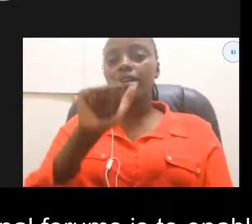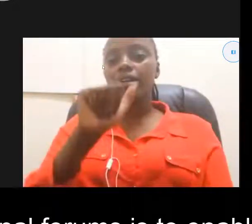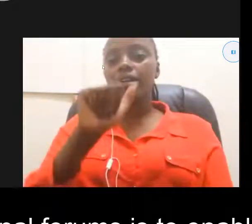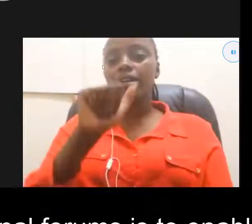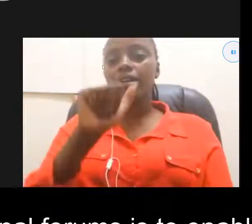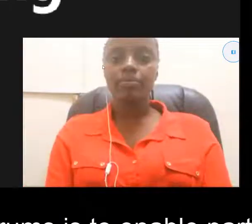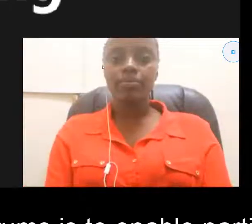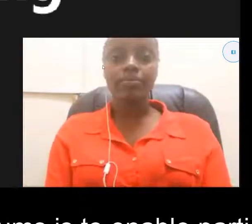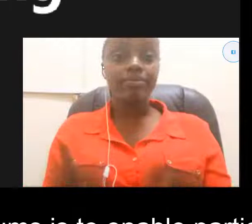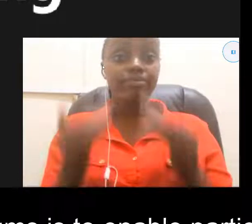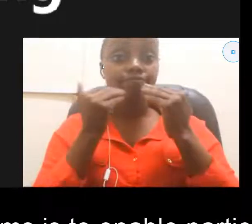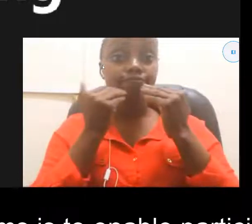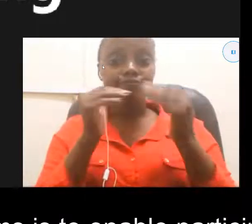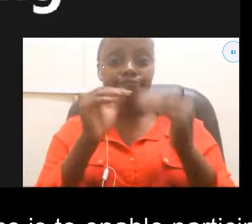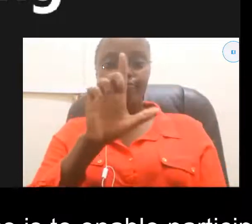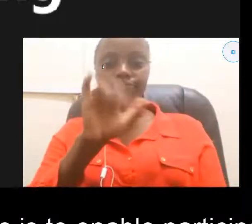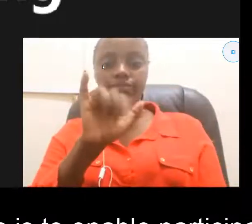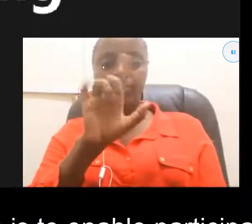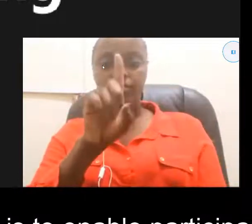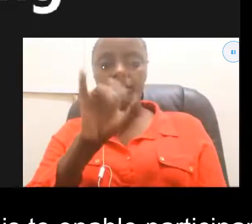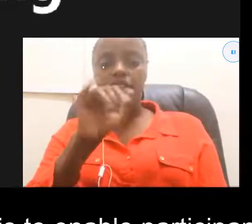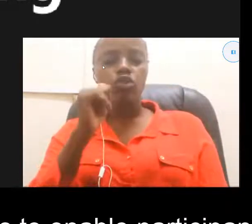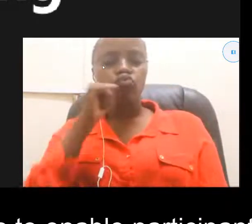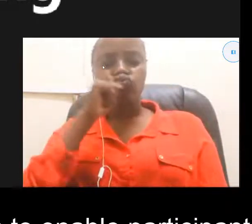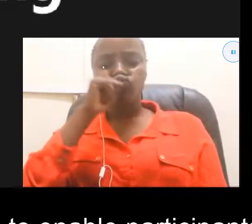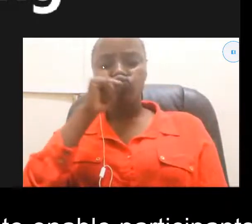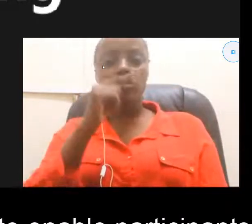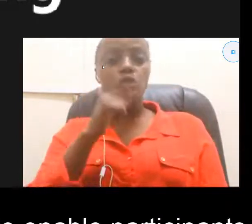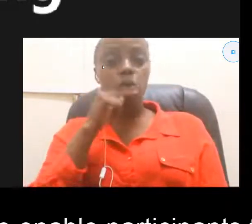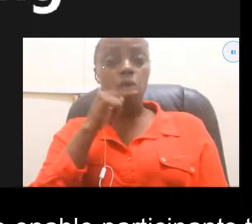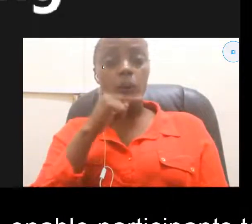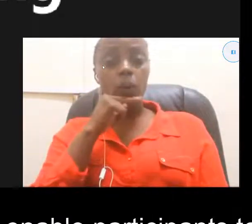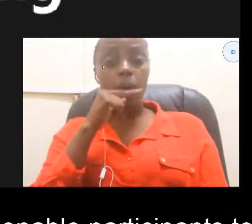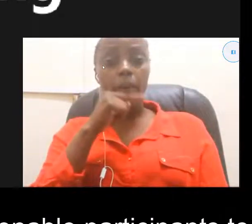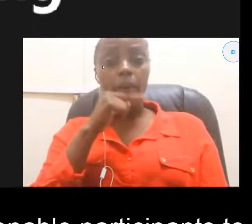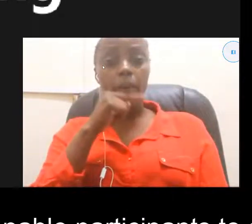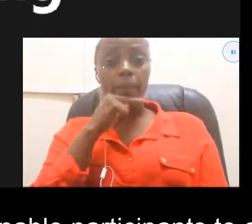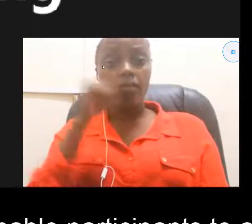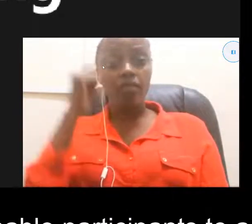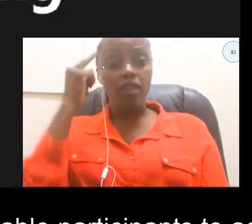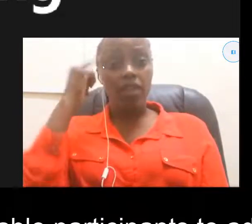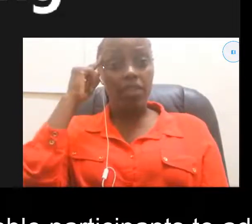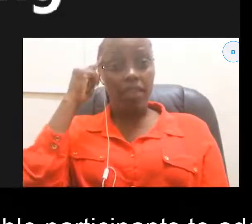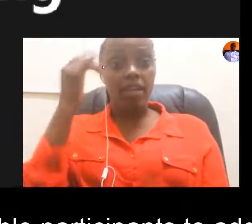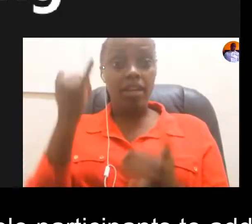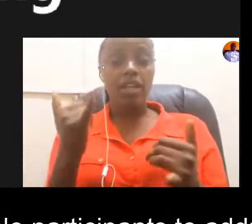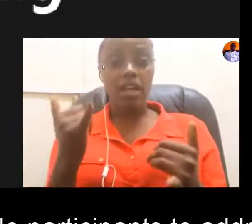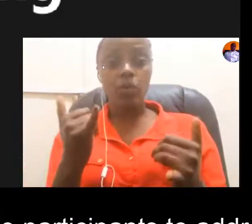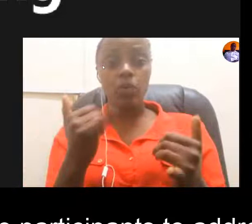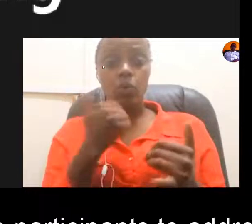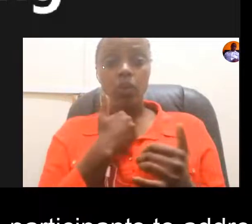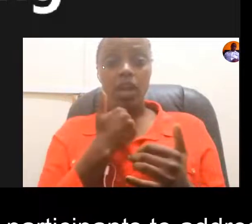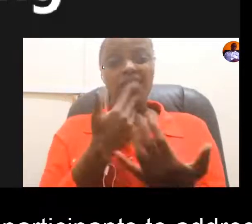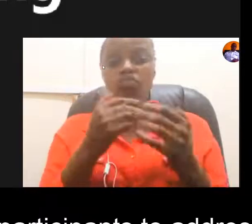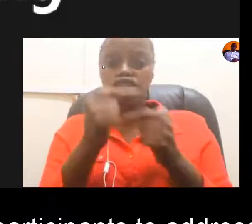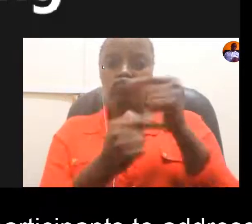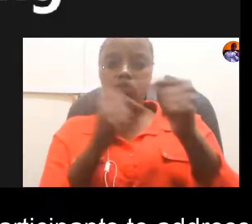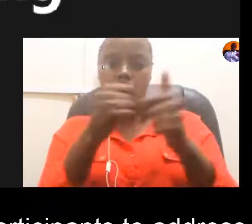Thank you, Lydia, for those very good remarks. I think we are getting somewhere.